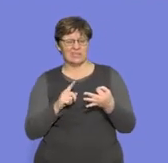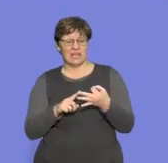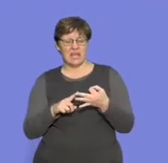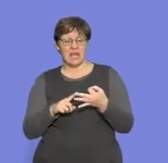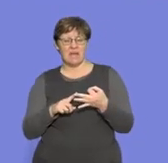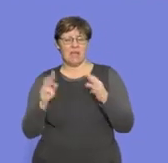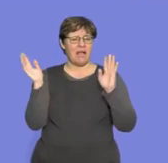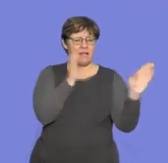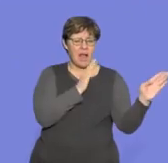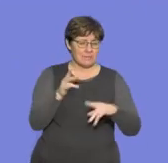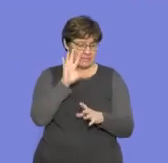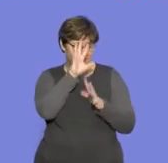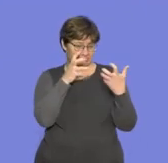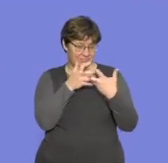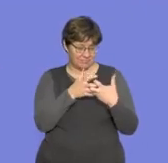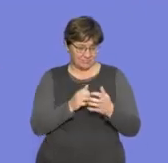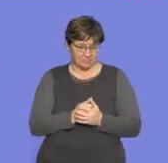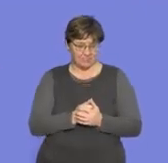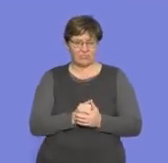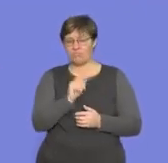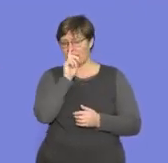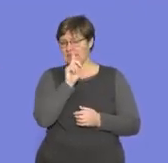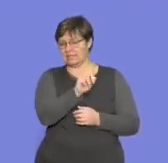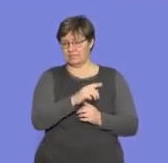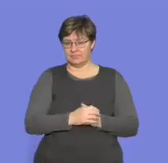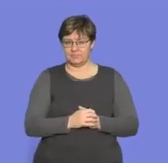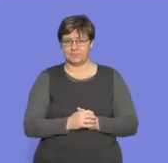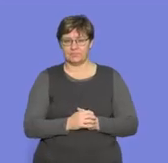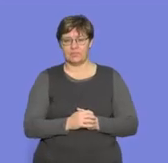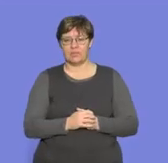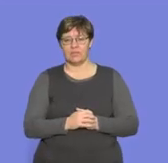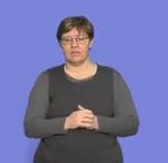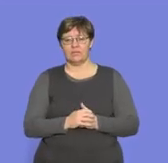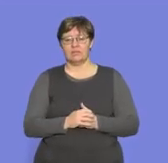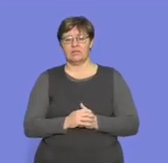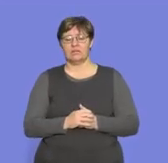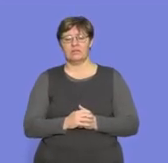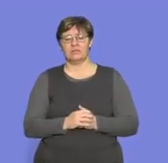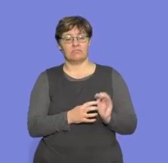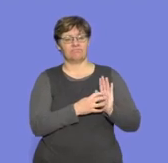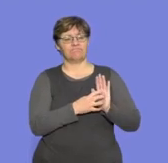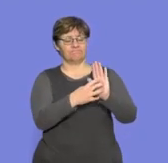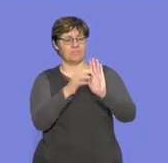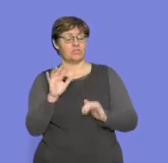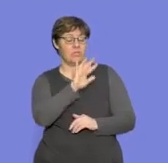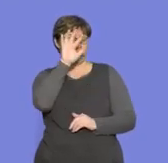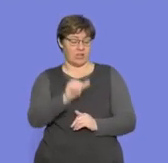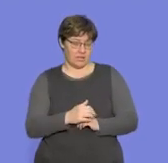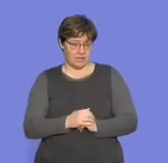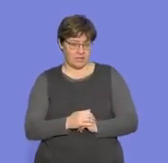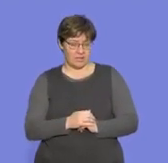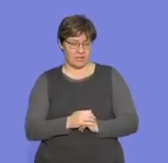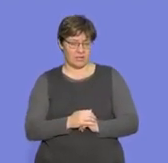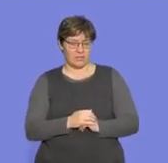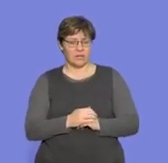into unpacking what the different terrestrial biomes are. Let's look at the map of South Africa and let's look at how it's